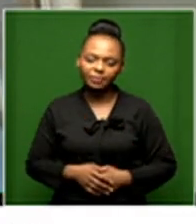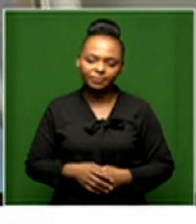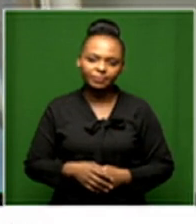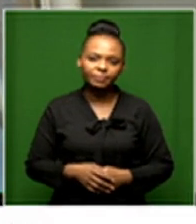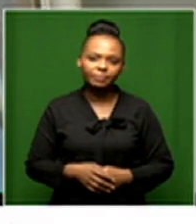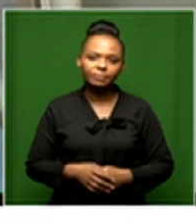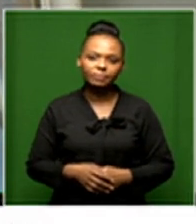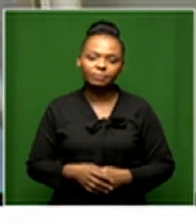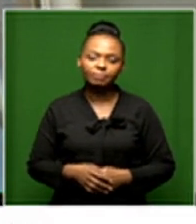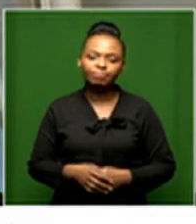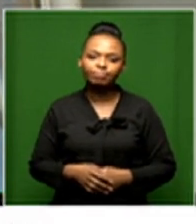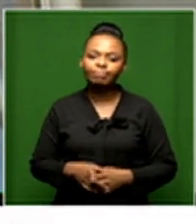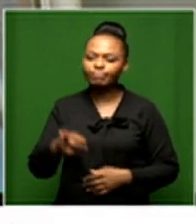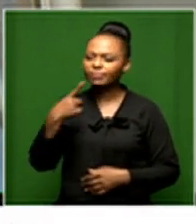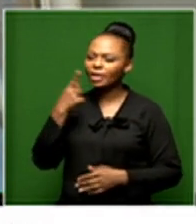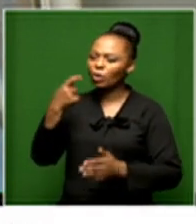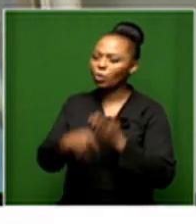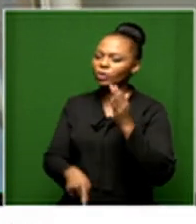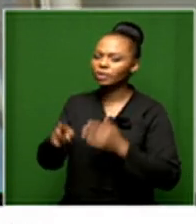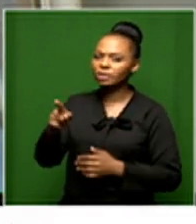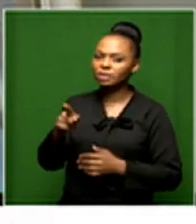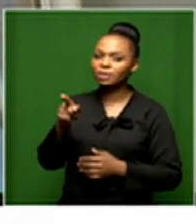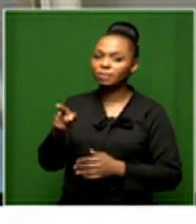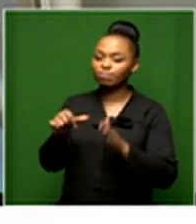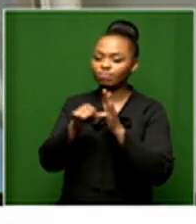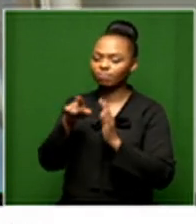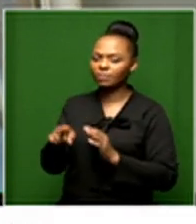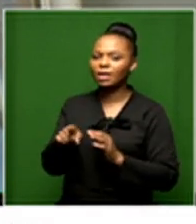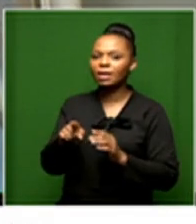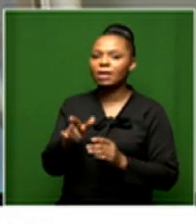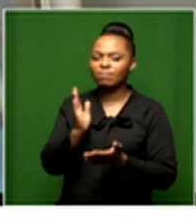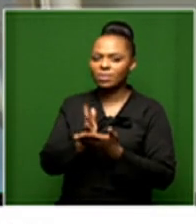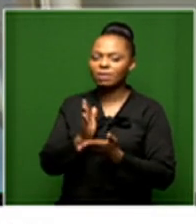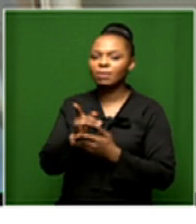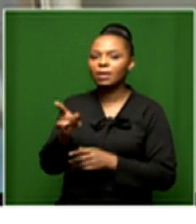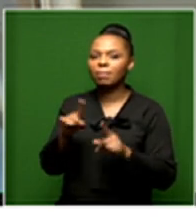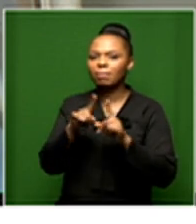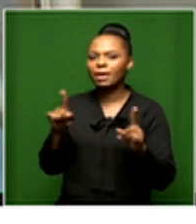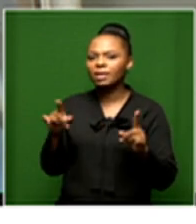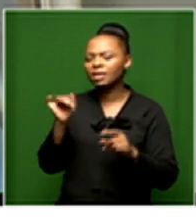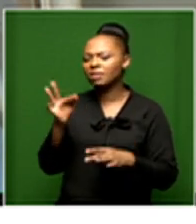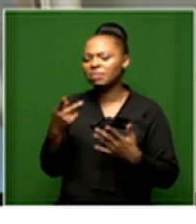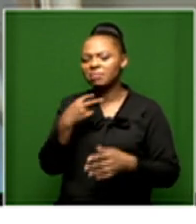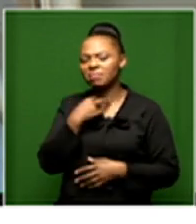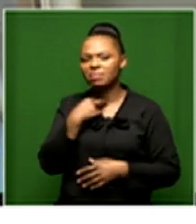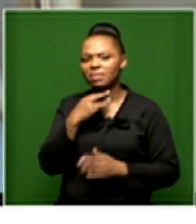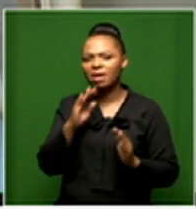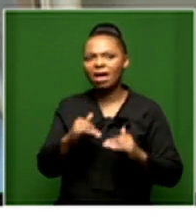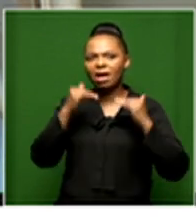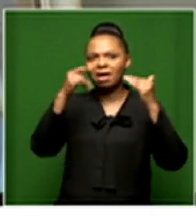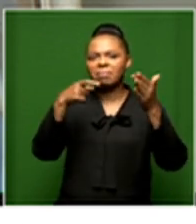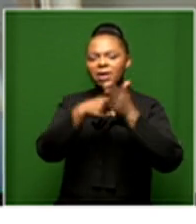So to that point, as you say, cost is obviously a factor. What about those who are unable to buy at the high end?